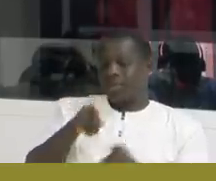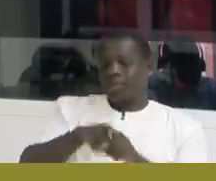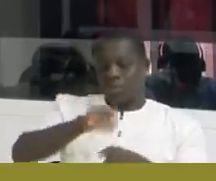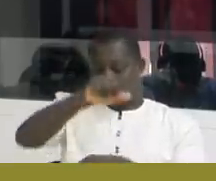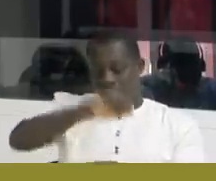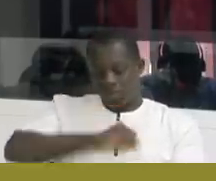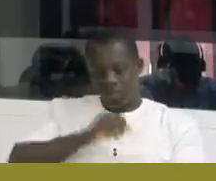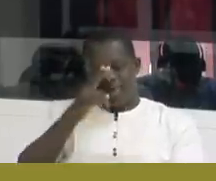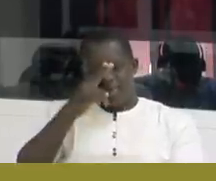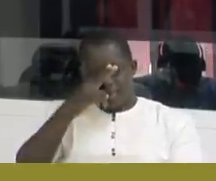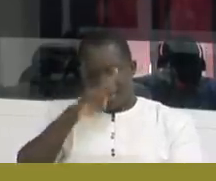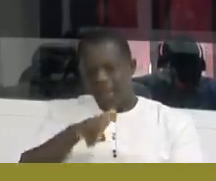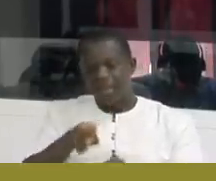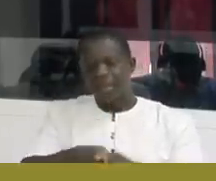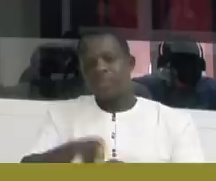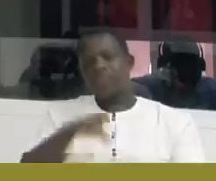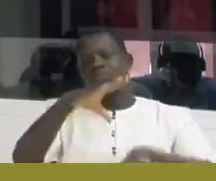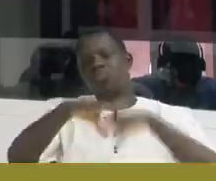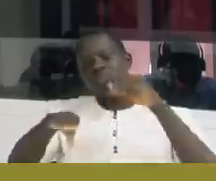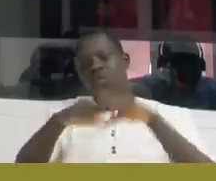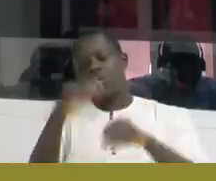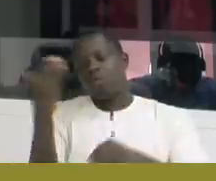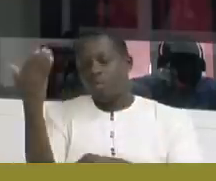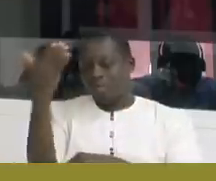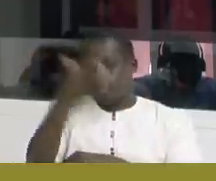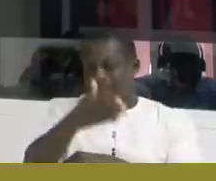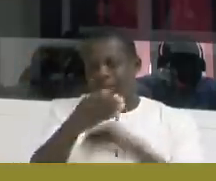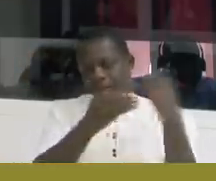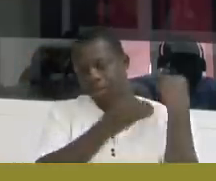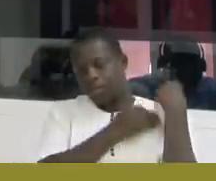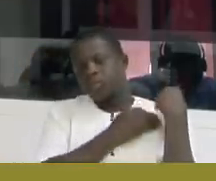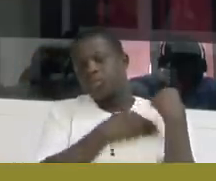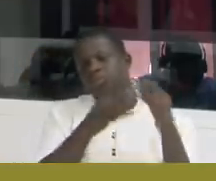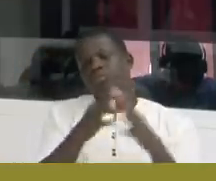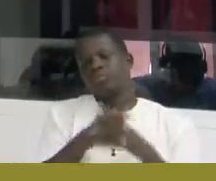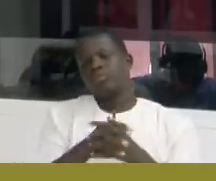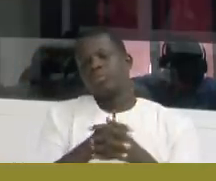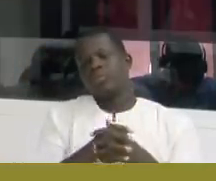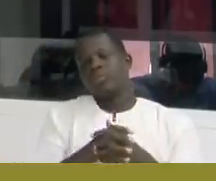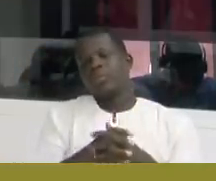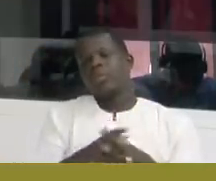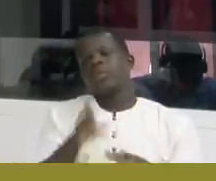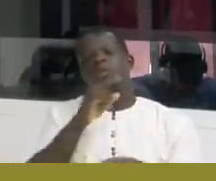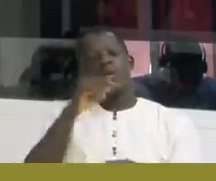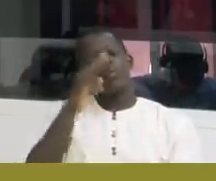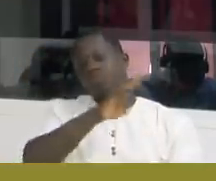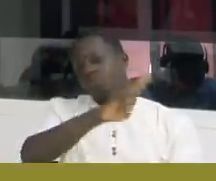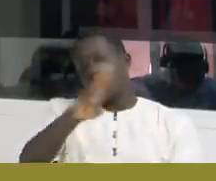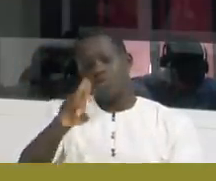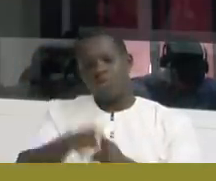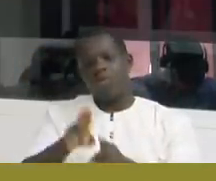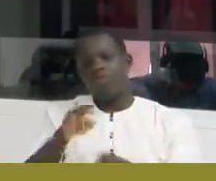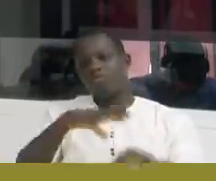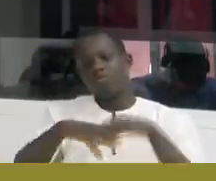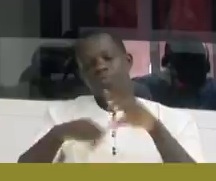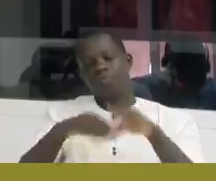from direct responsibility? Sir, I am not running away from direct